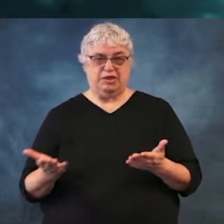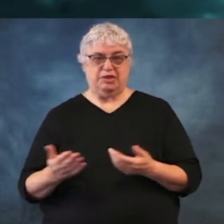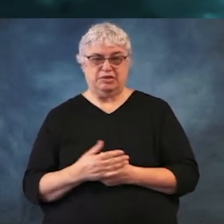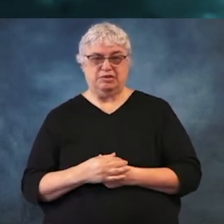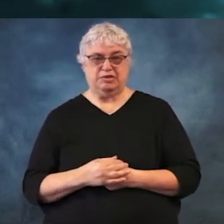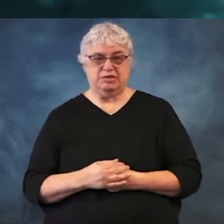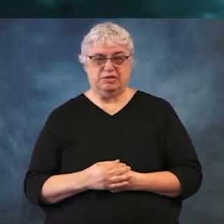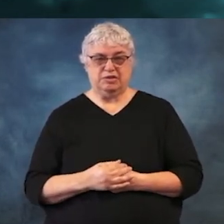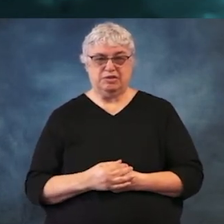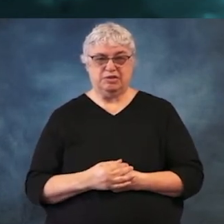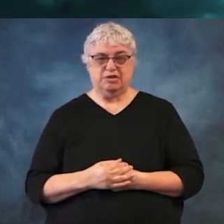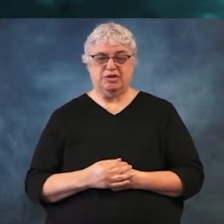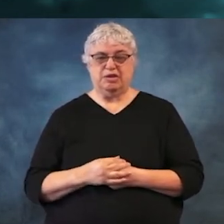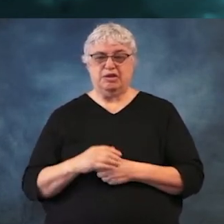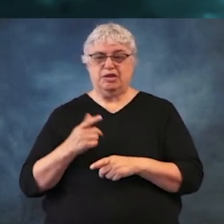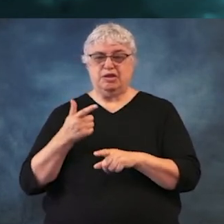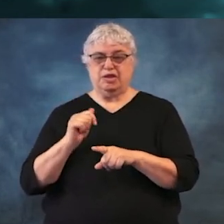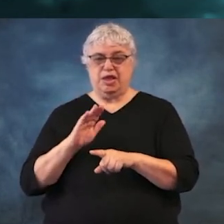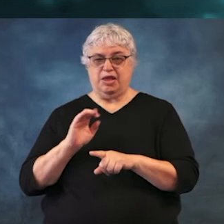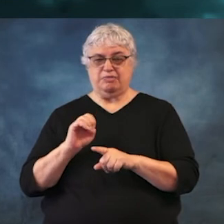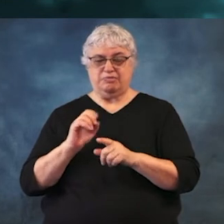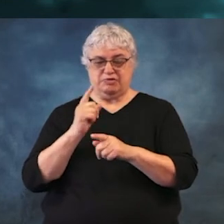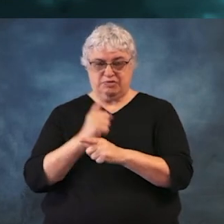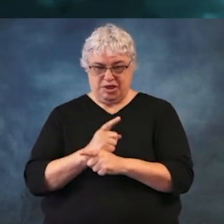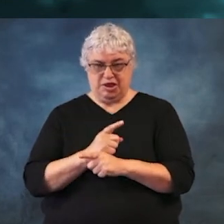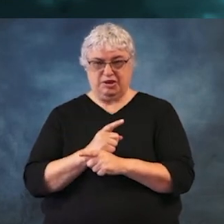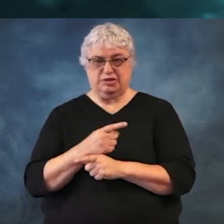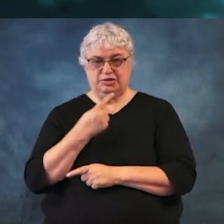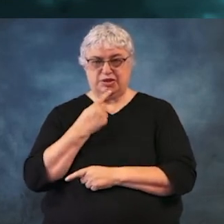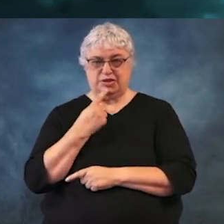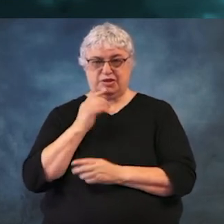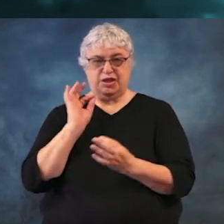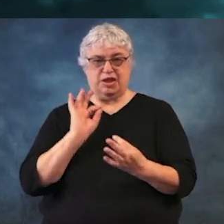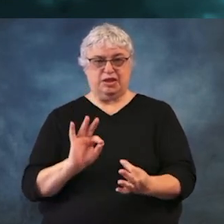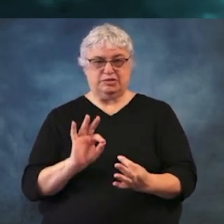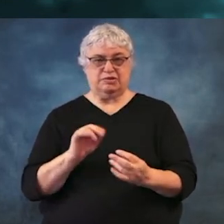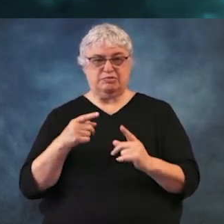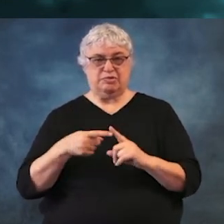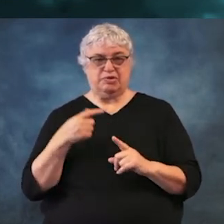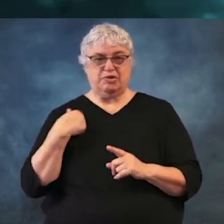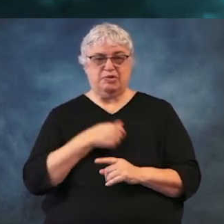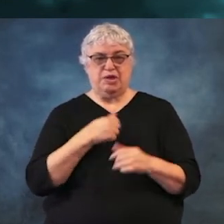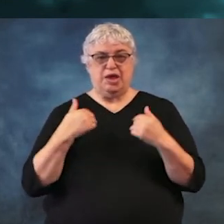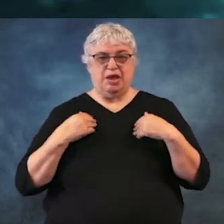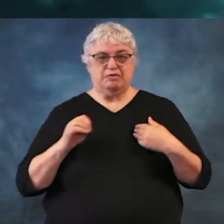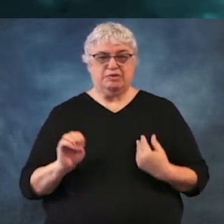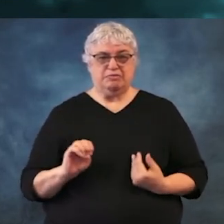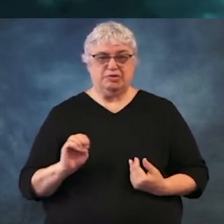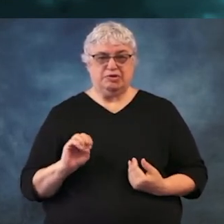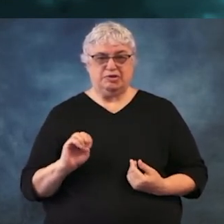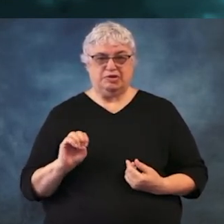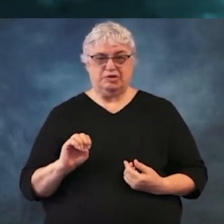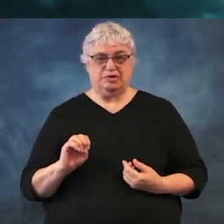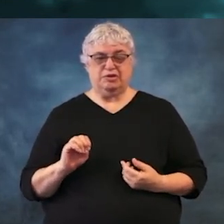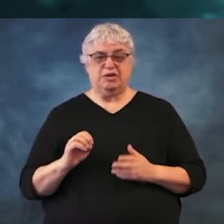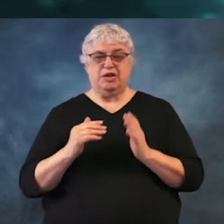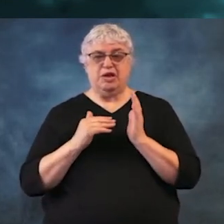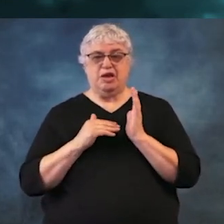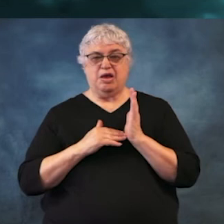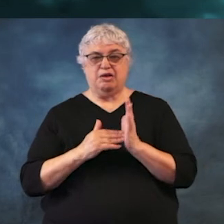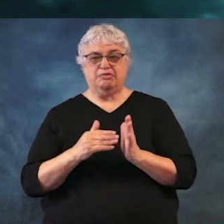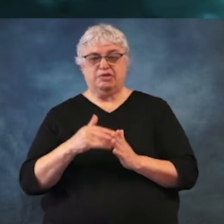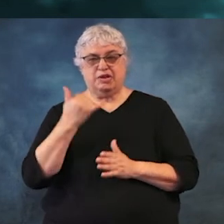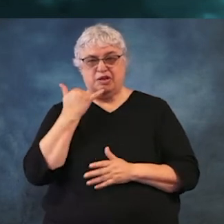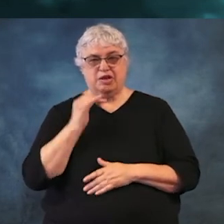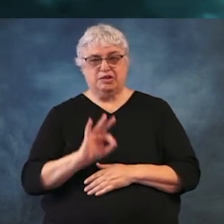So texting. Ricky, you raise an excellent point. When we're in an emergency, often the default is to